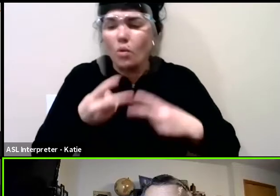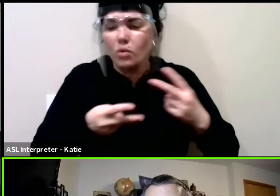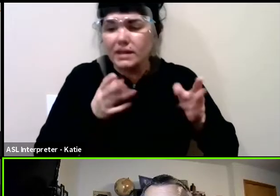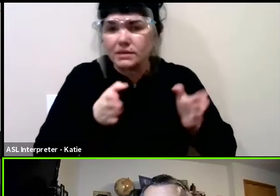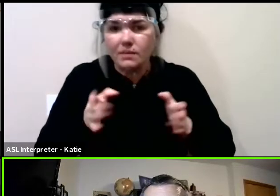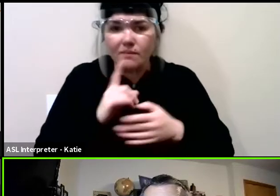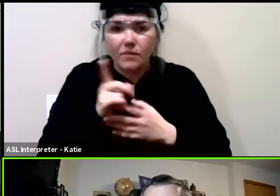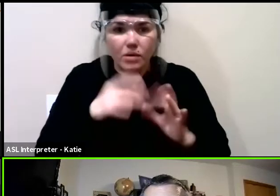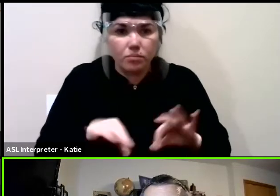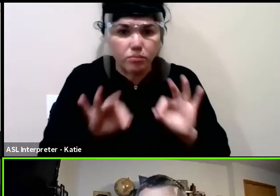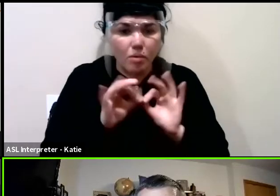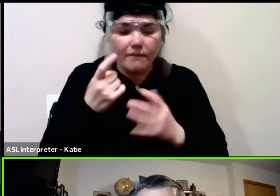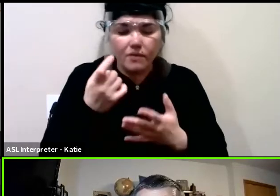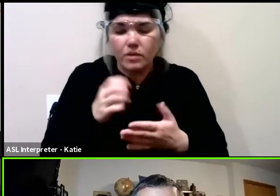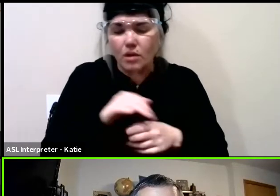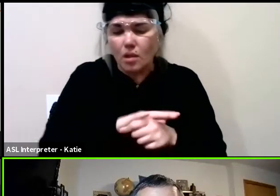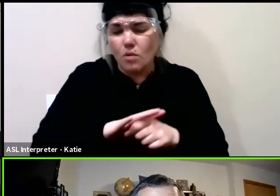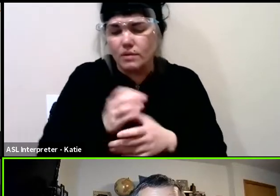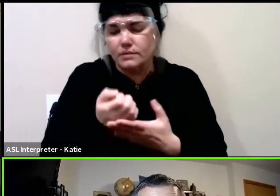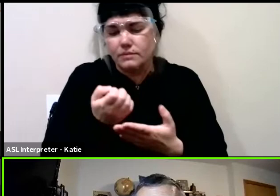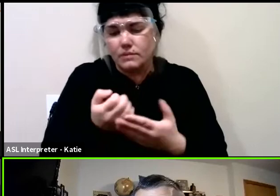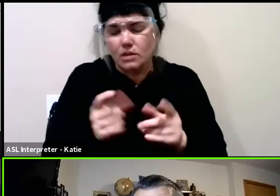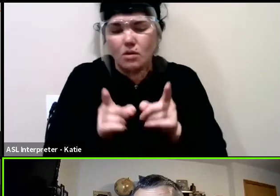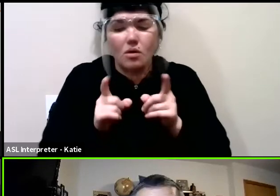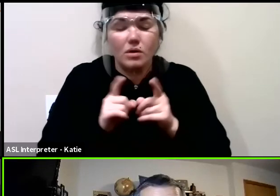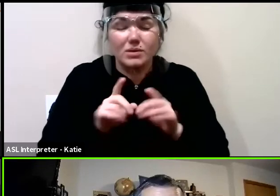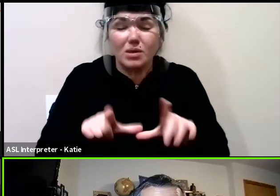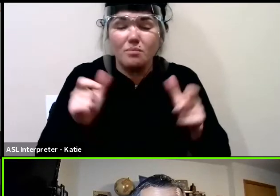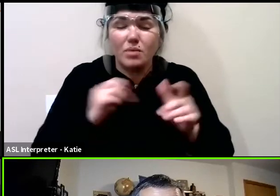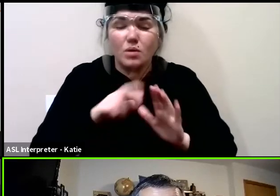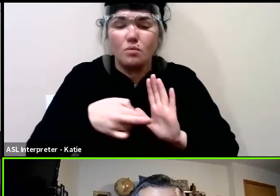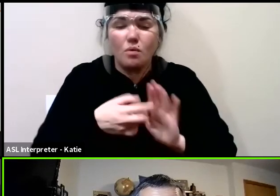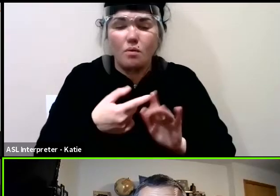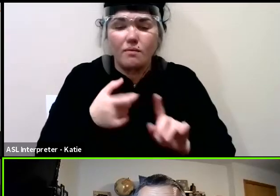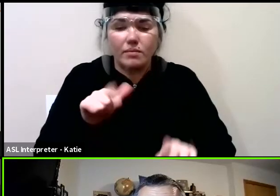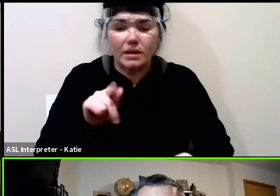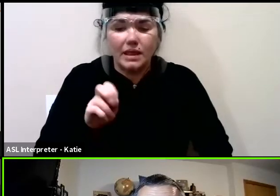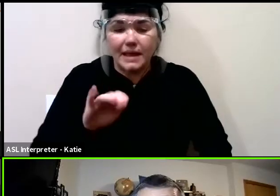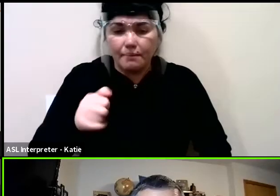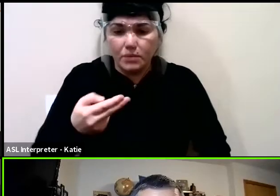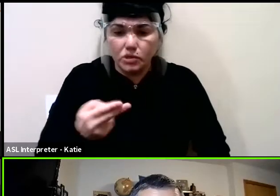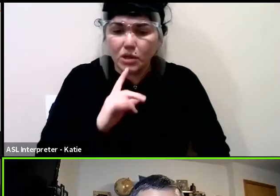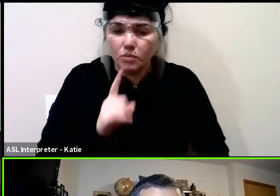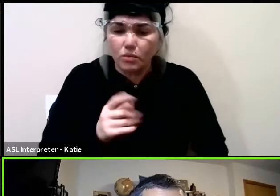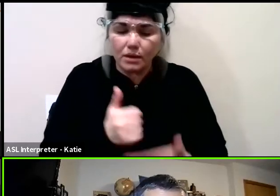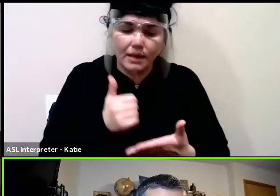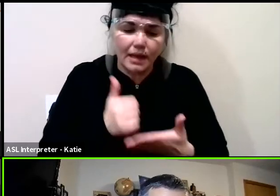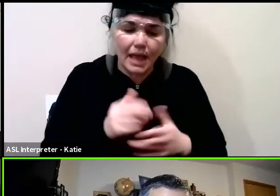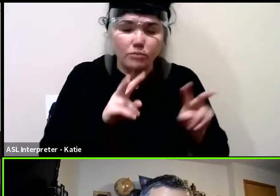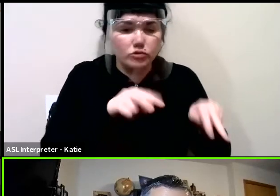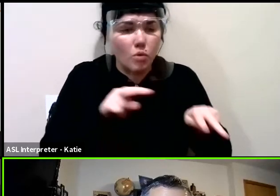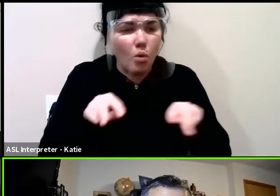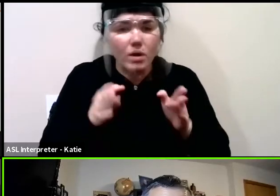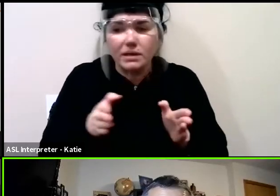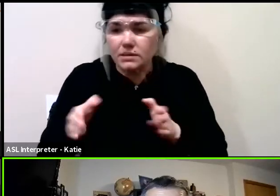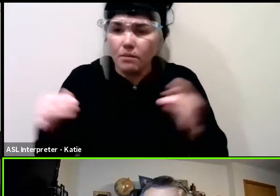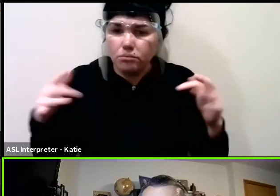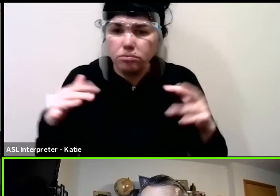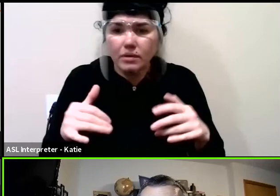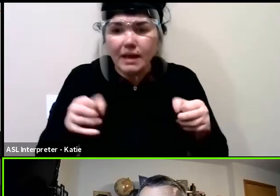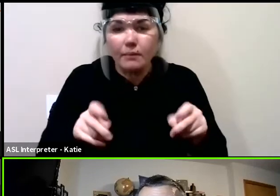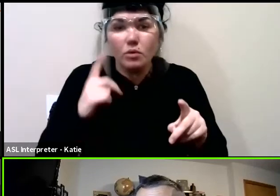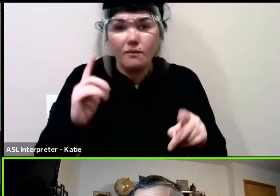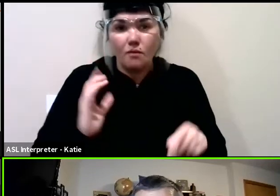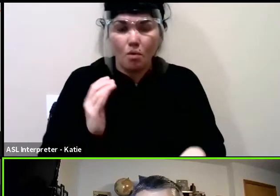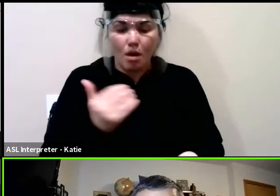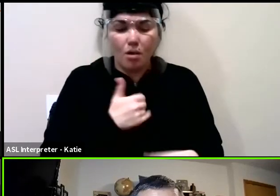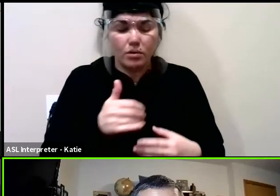well as understanding the significant role that lake michigan plays in driving tourism and the opportunity for our community in order for our community to